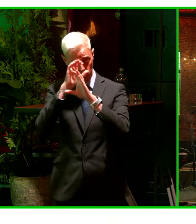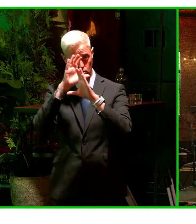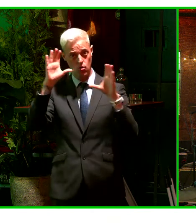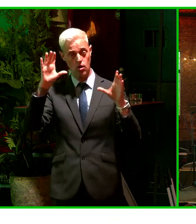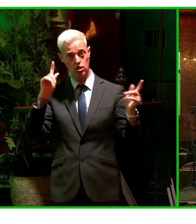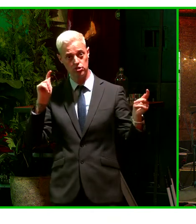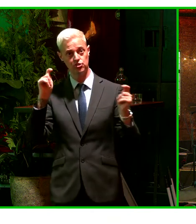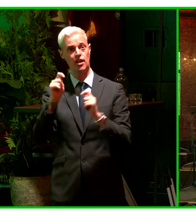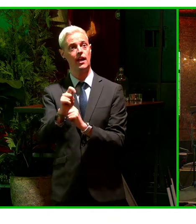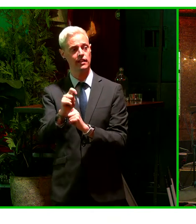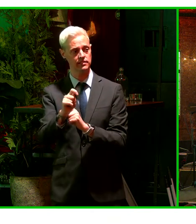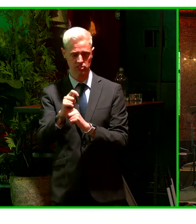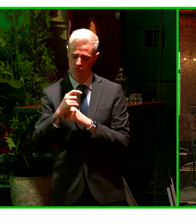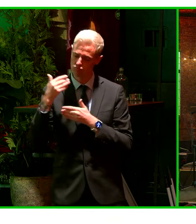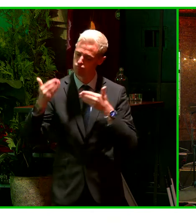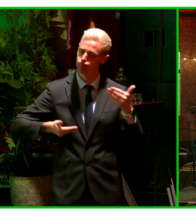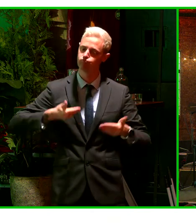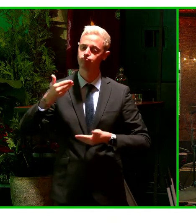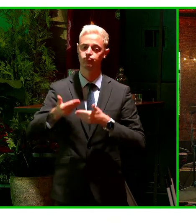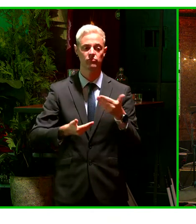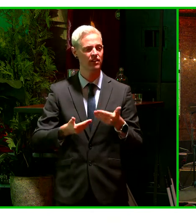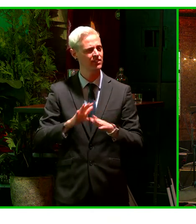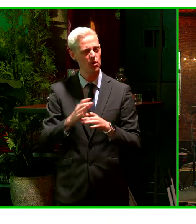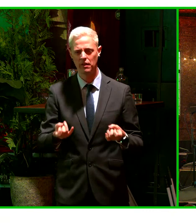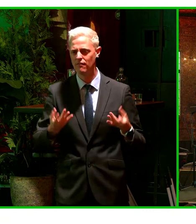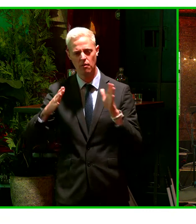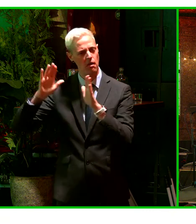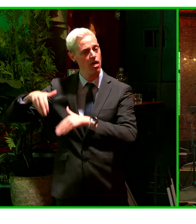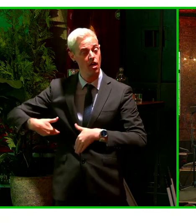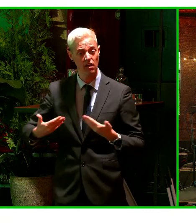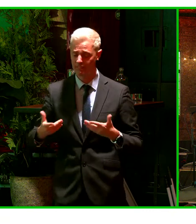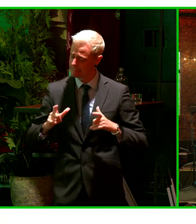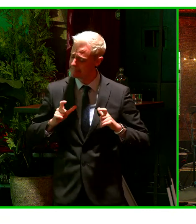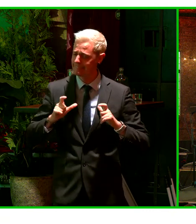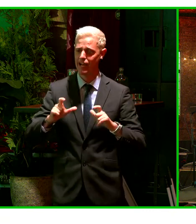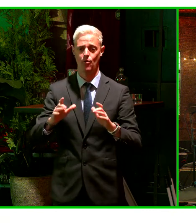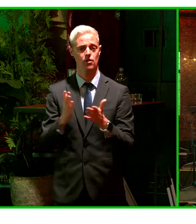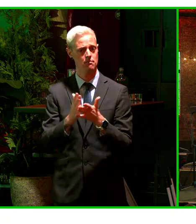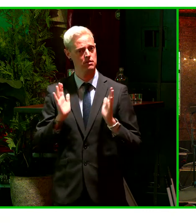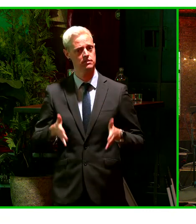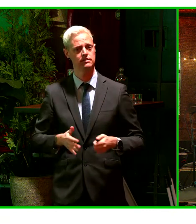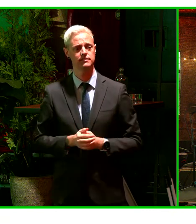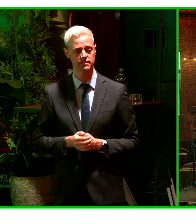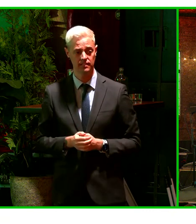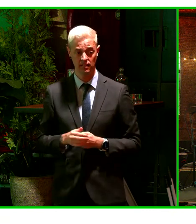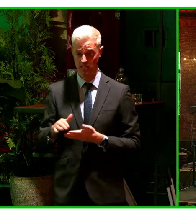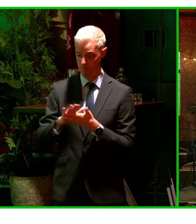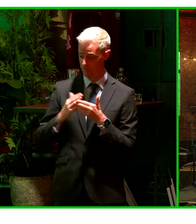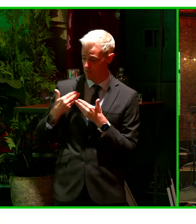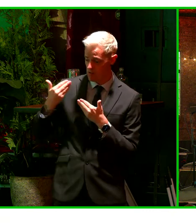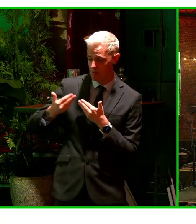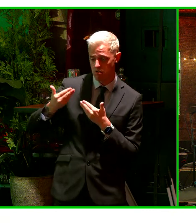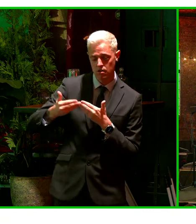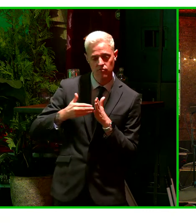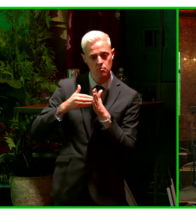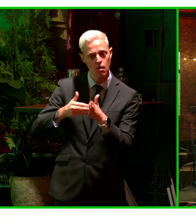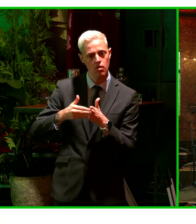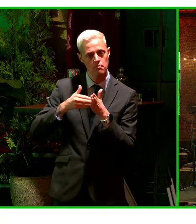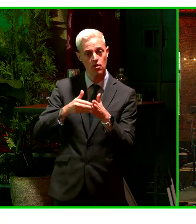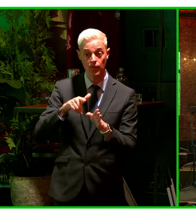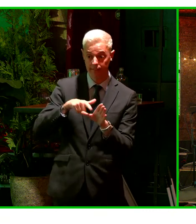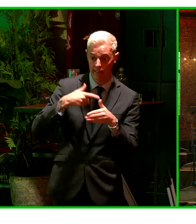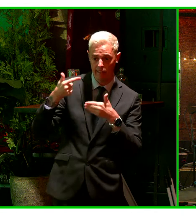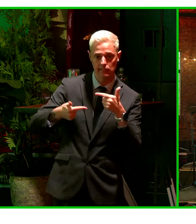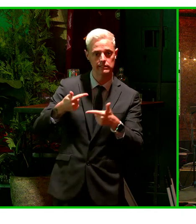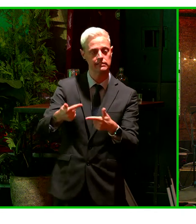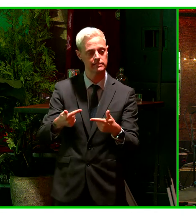keep this momentum going, and then in the week after, the months after, the years after, we keep that at the forefront of